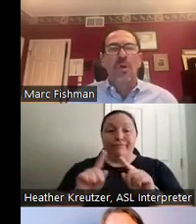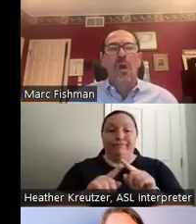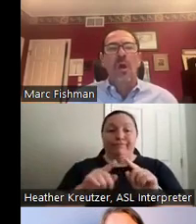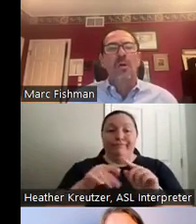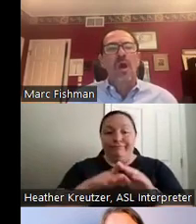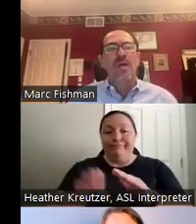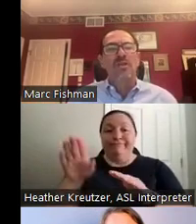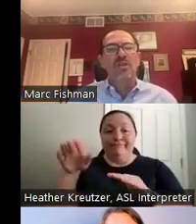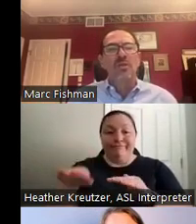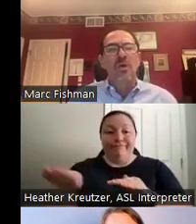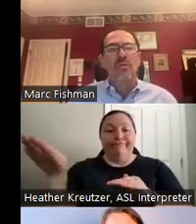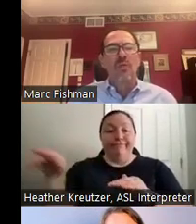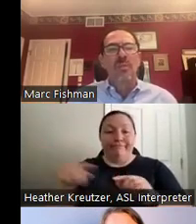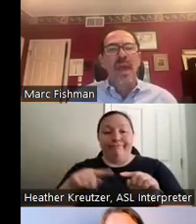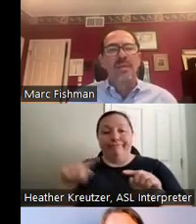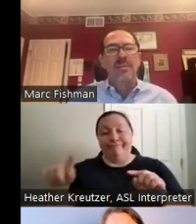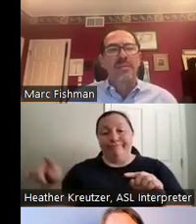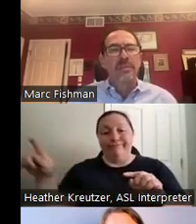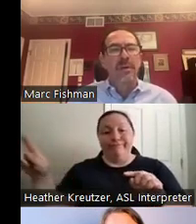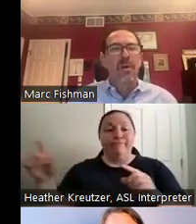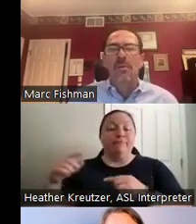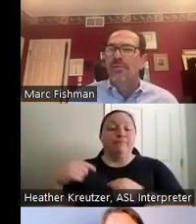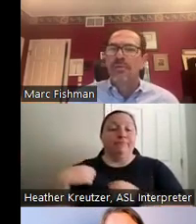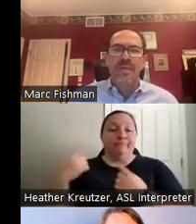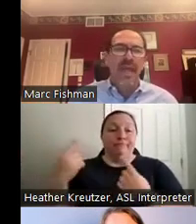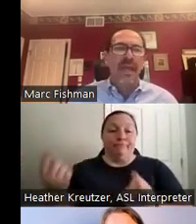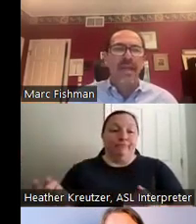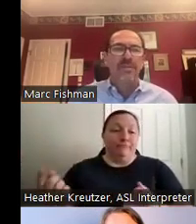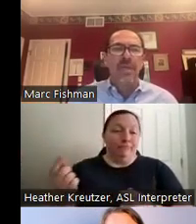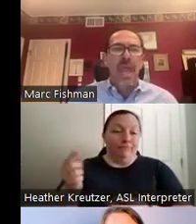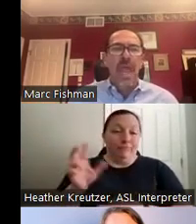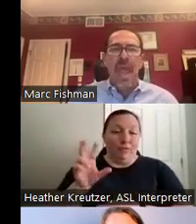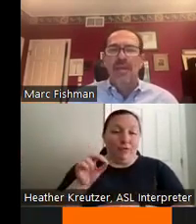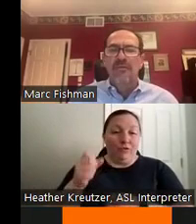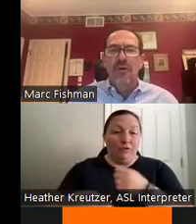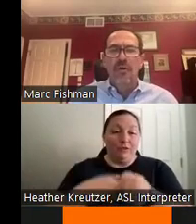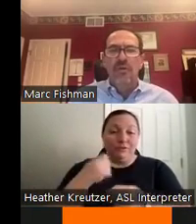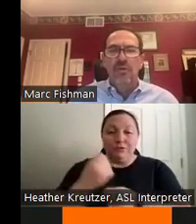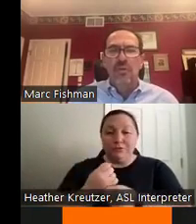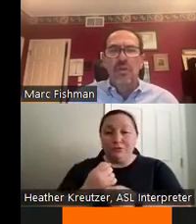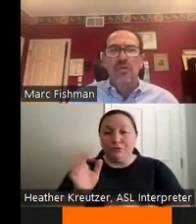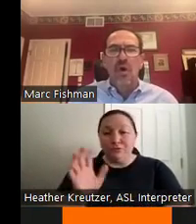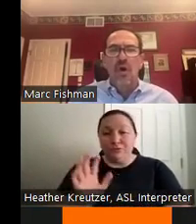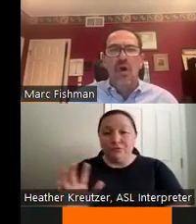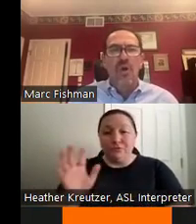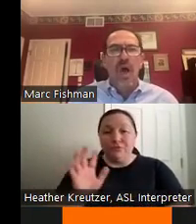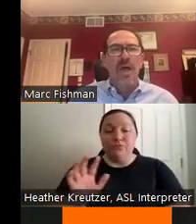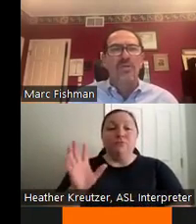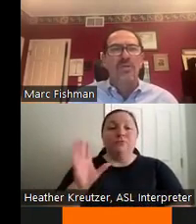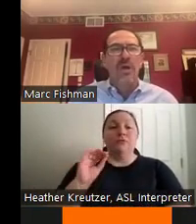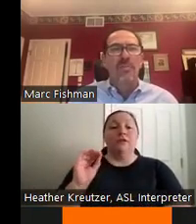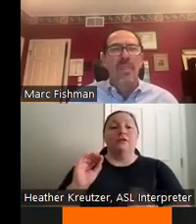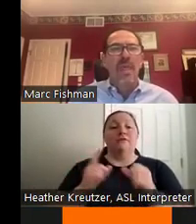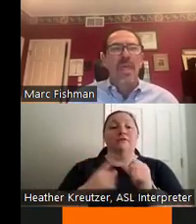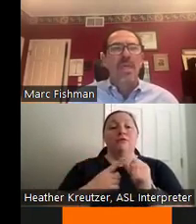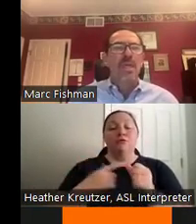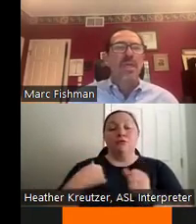opioid crisis over the past, 3 decades. And at first, we saw a